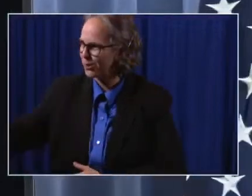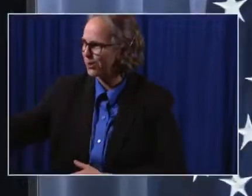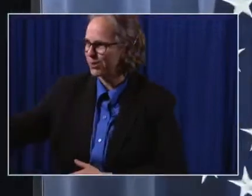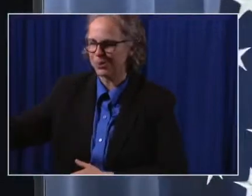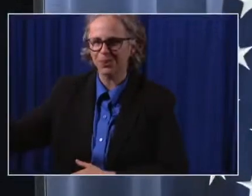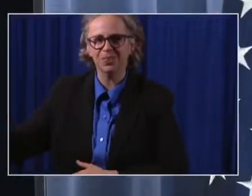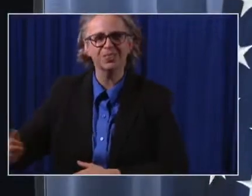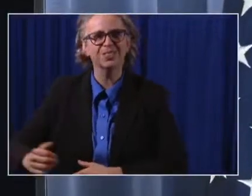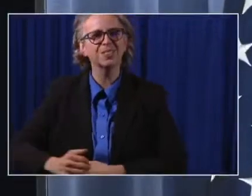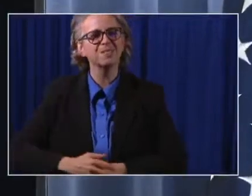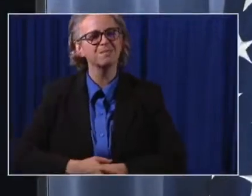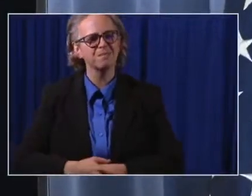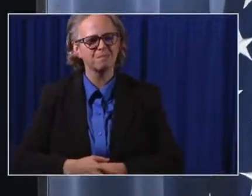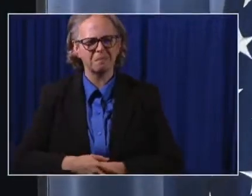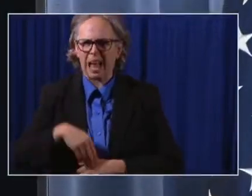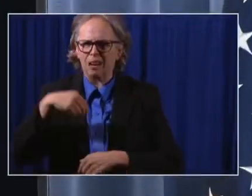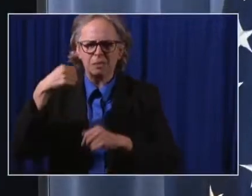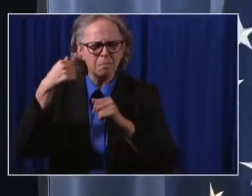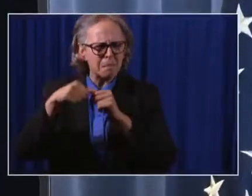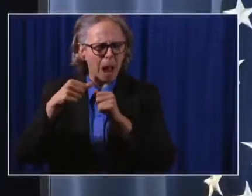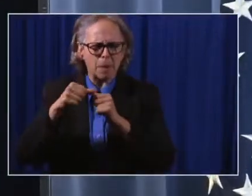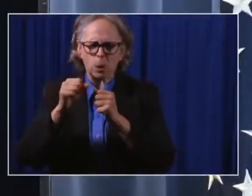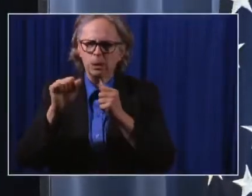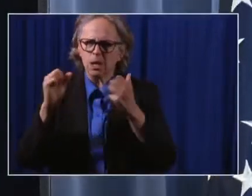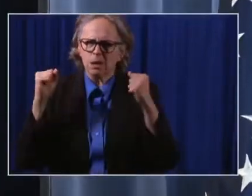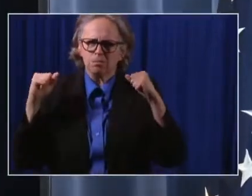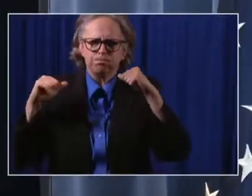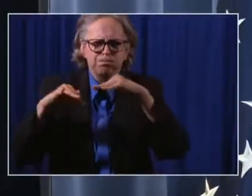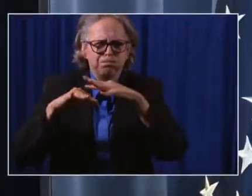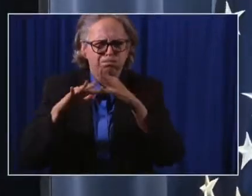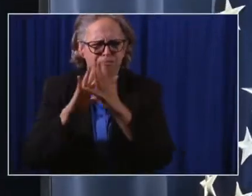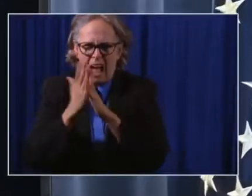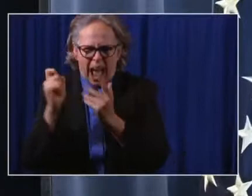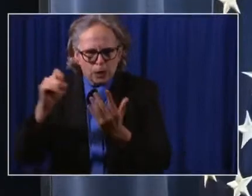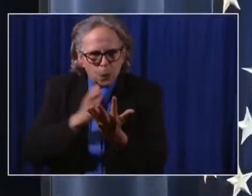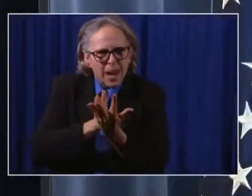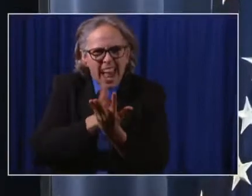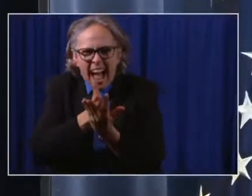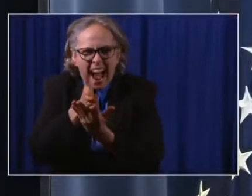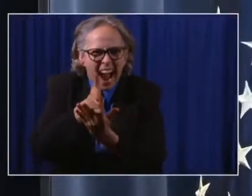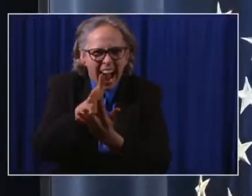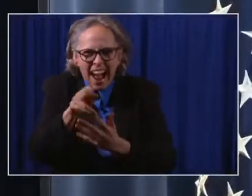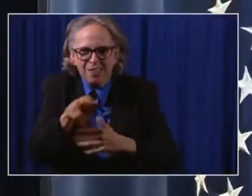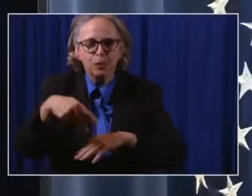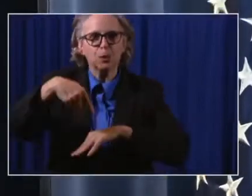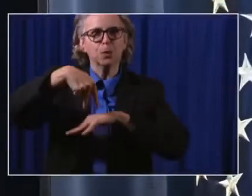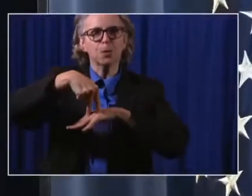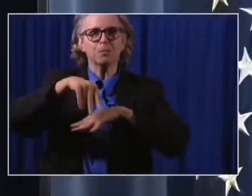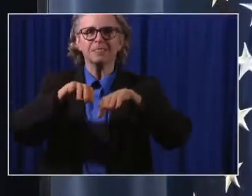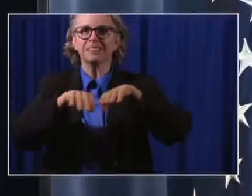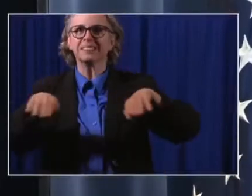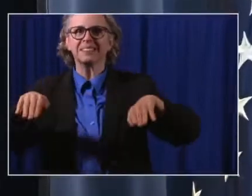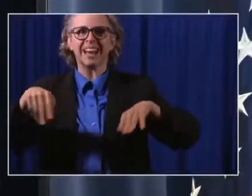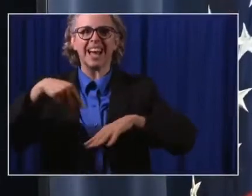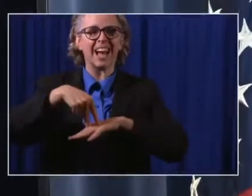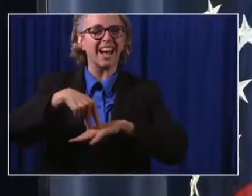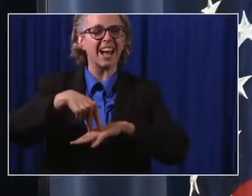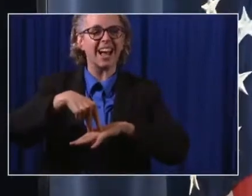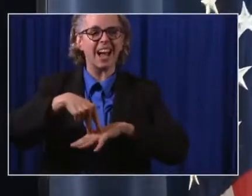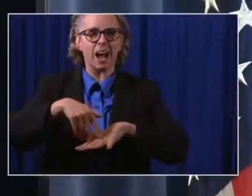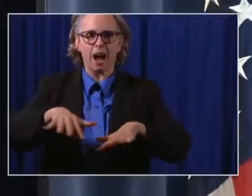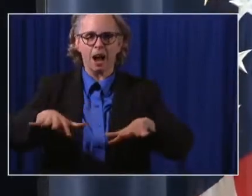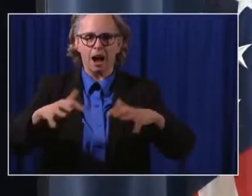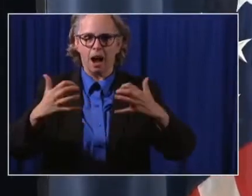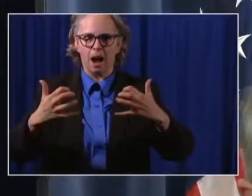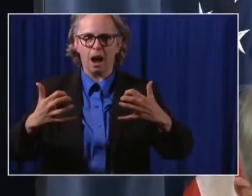trying to get through the crowd and then going up to the stage and climbing up to the stage. And then when you got to the top of the stage, I